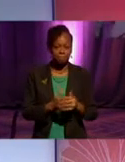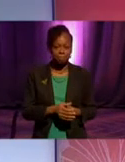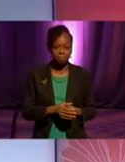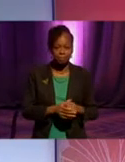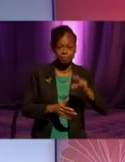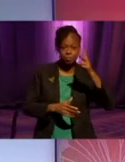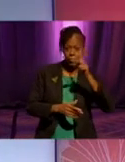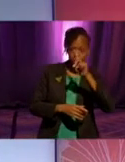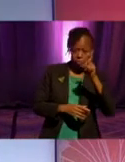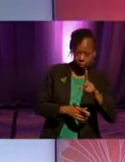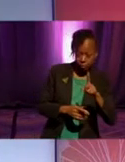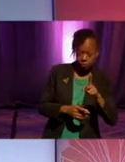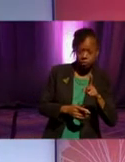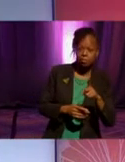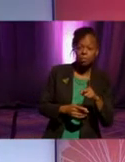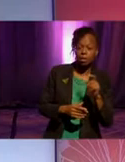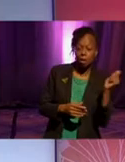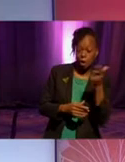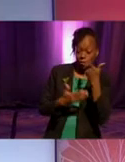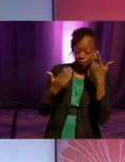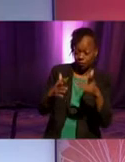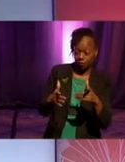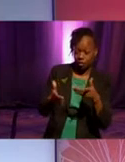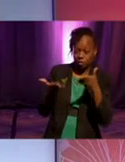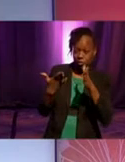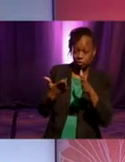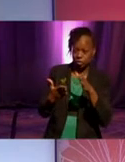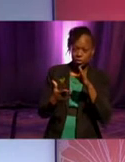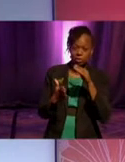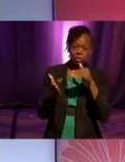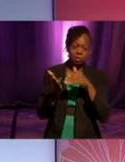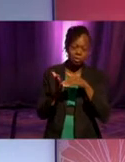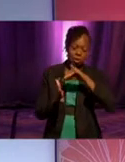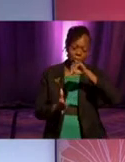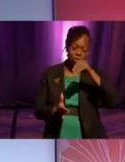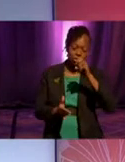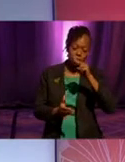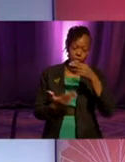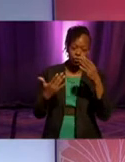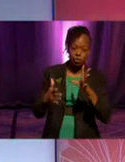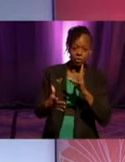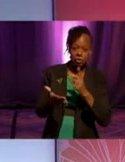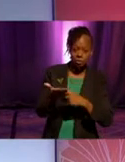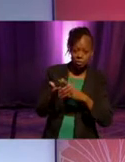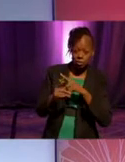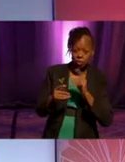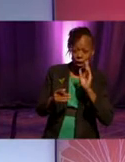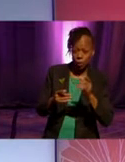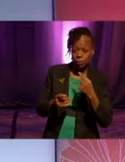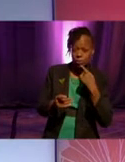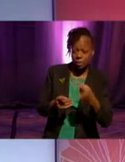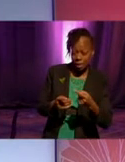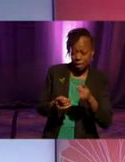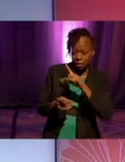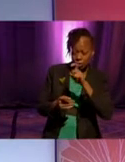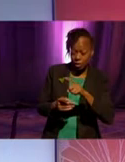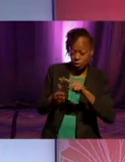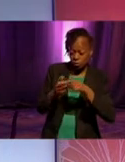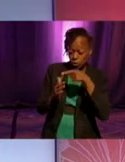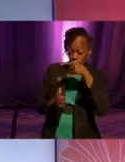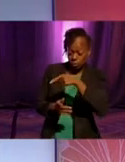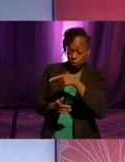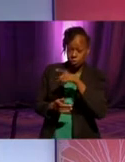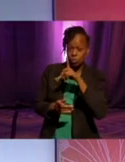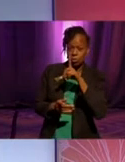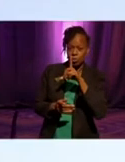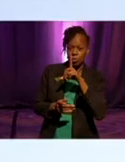question, and actually all of you addressed it, and Dr. Jones, you spoke to it as well. And so I'm going to phrase the question, and I'm going to start with you, Dr.